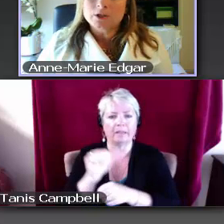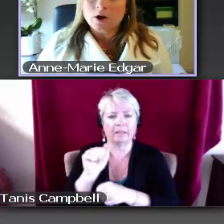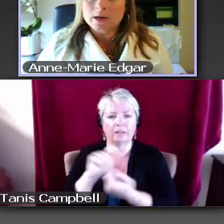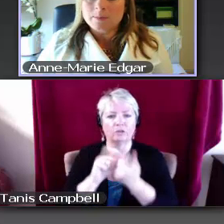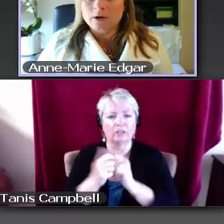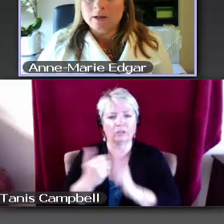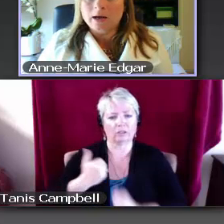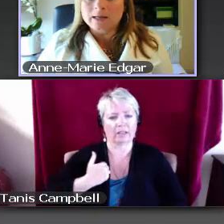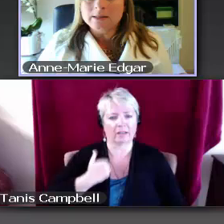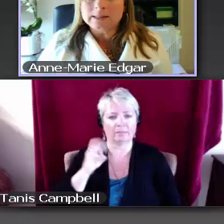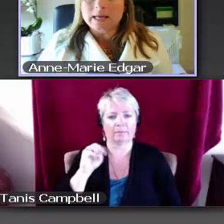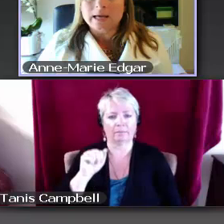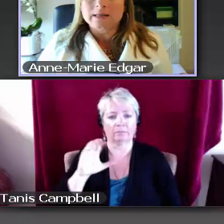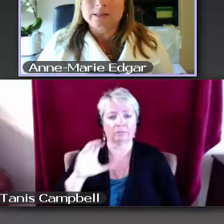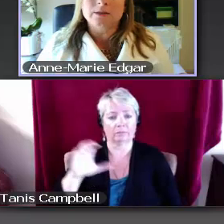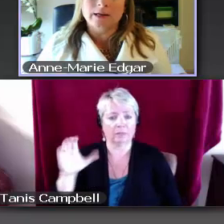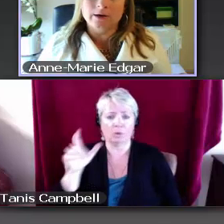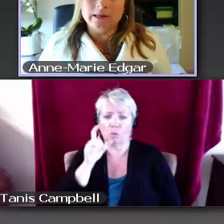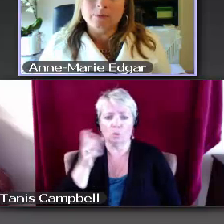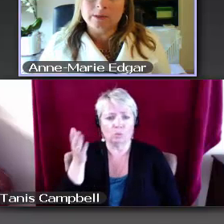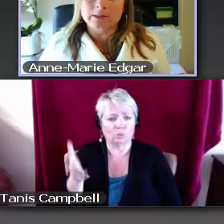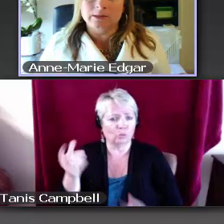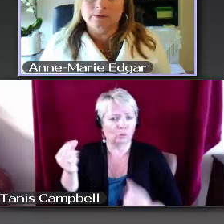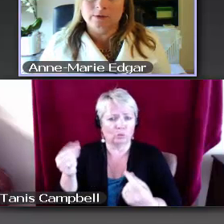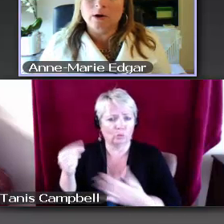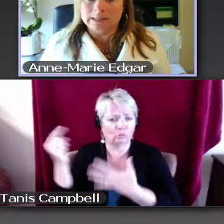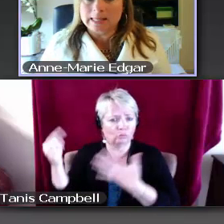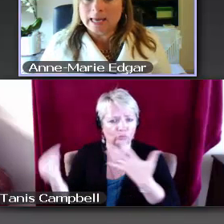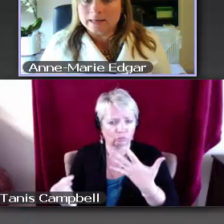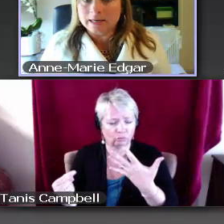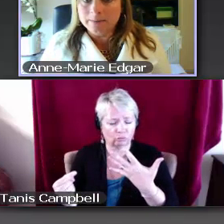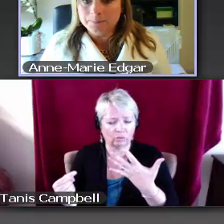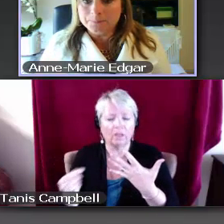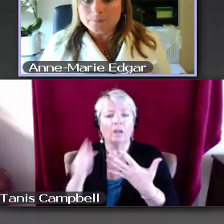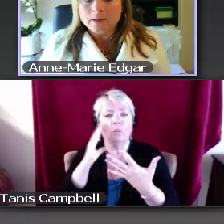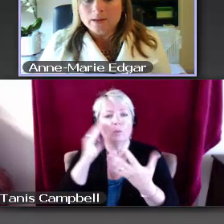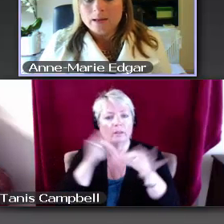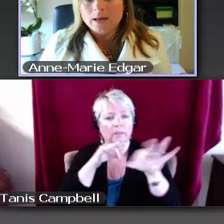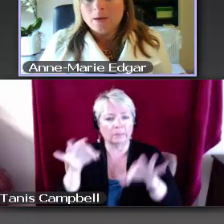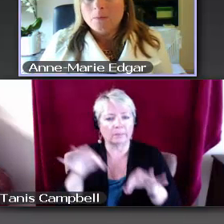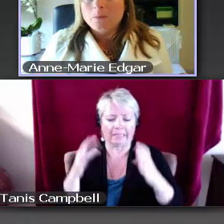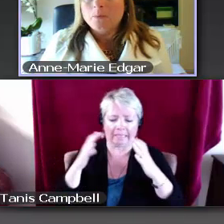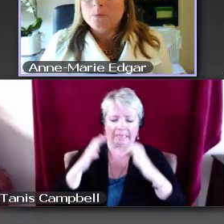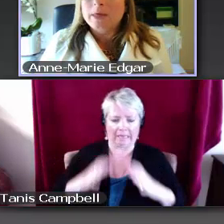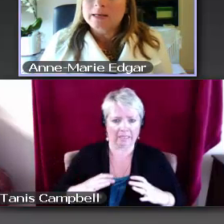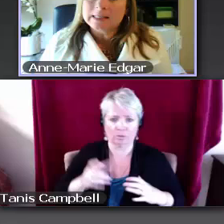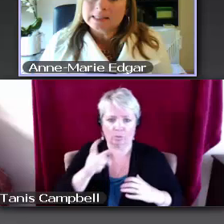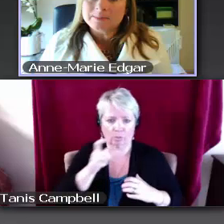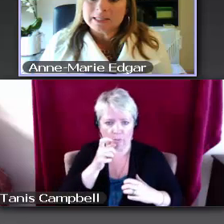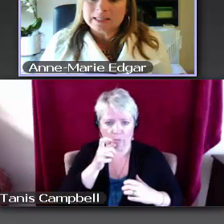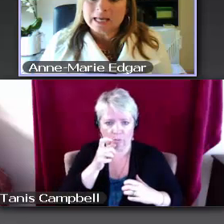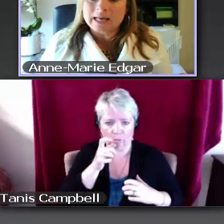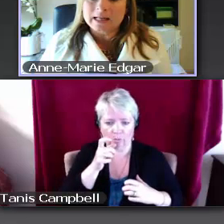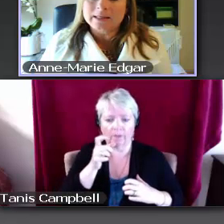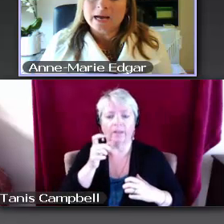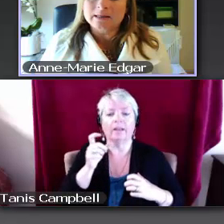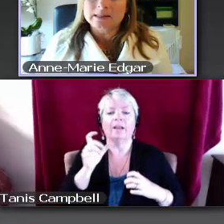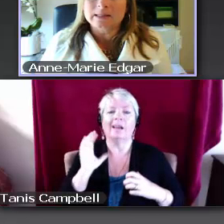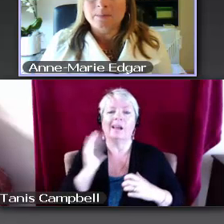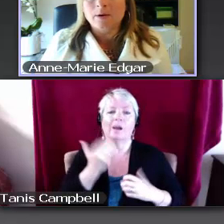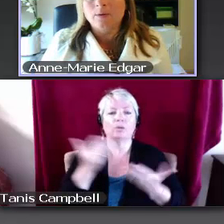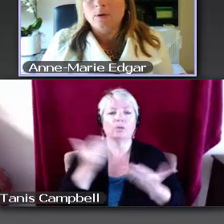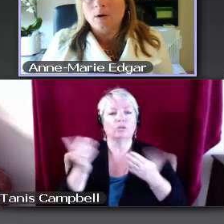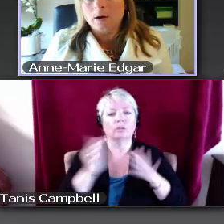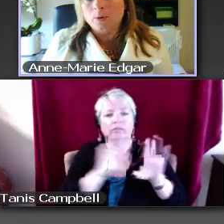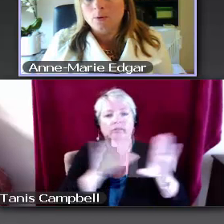We want to talk about our clients and the area that we serve across Canada. Get into some detail